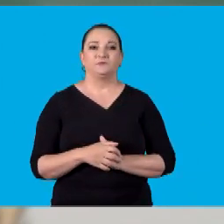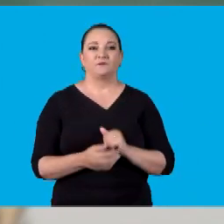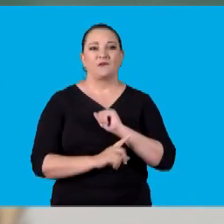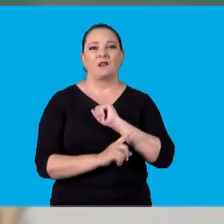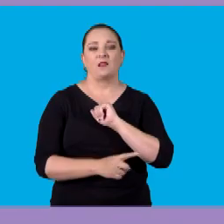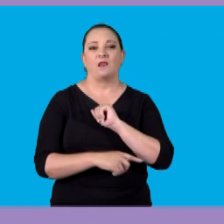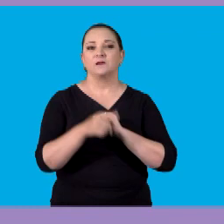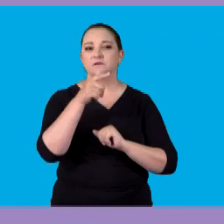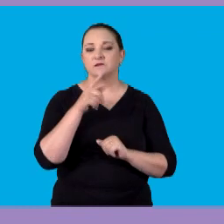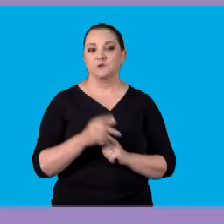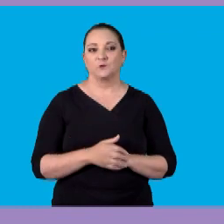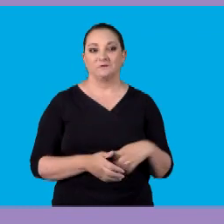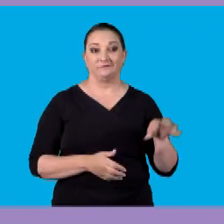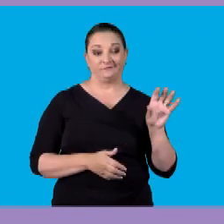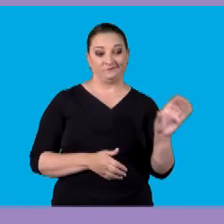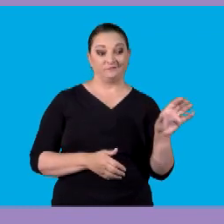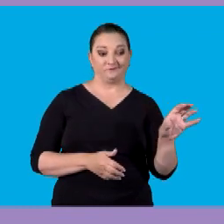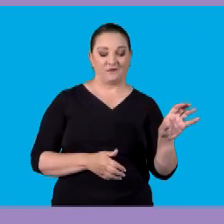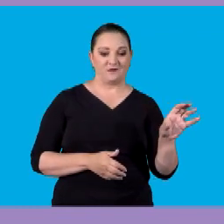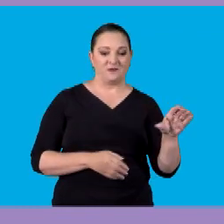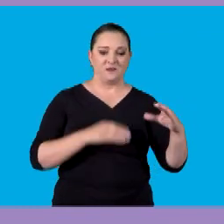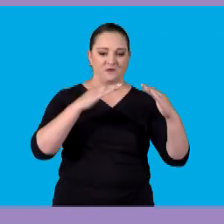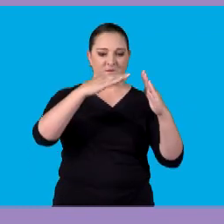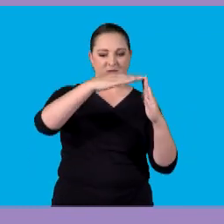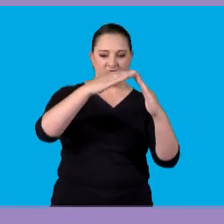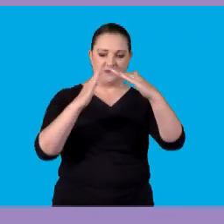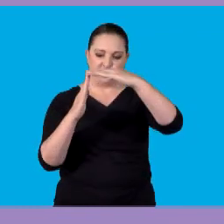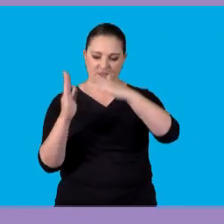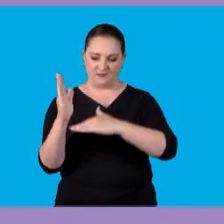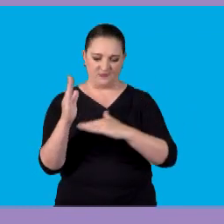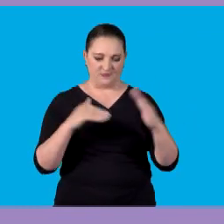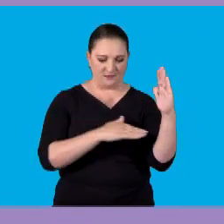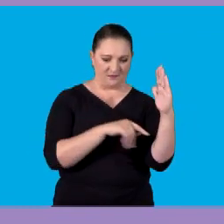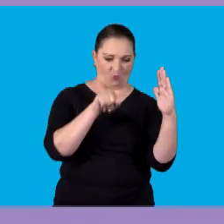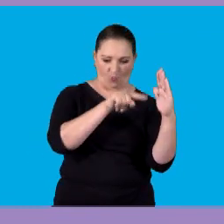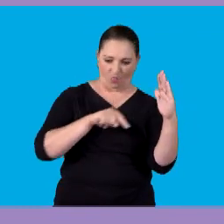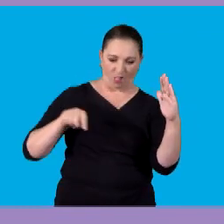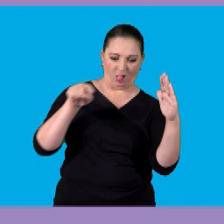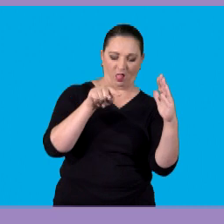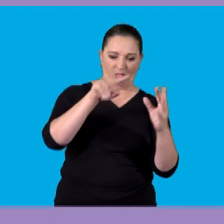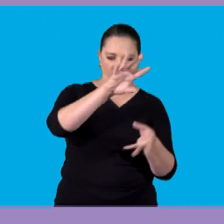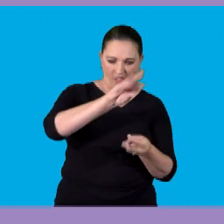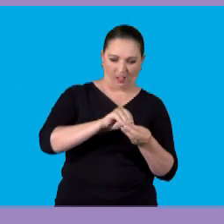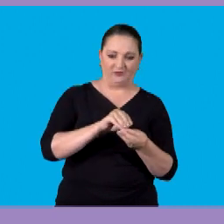those quadrilaterals. So it says there, the sum of the interior angles is